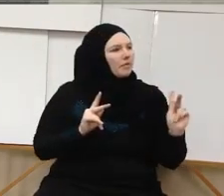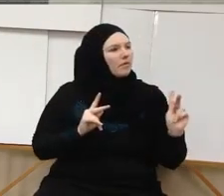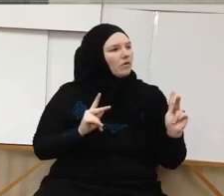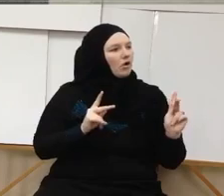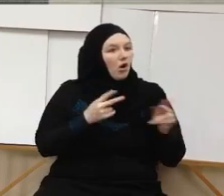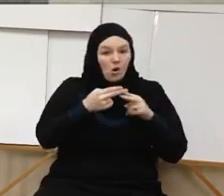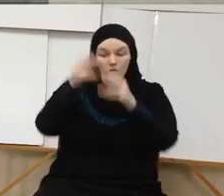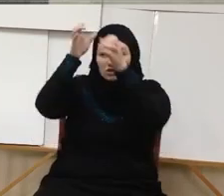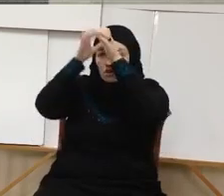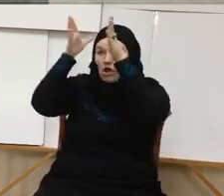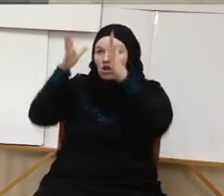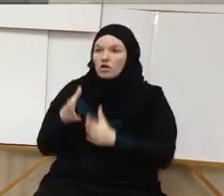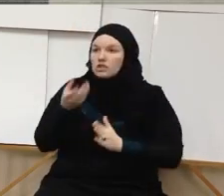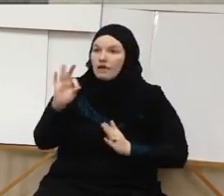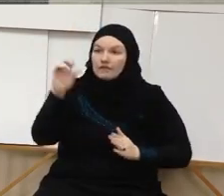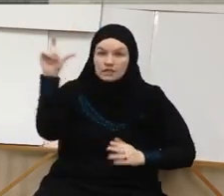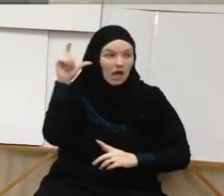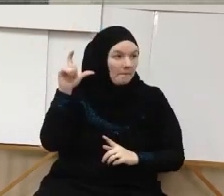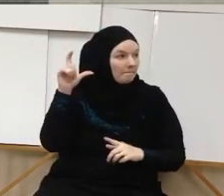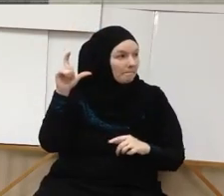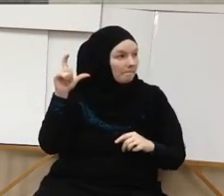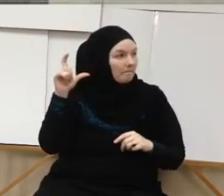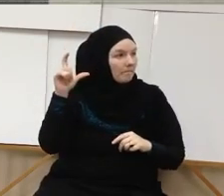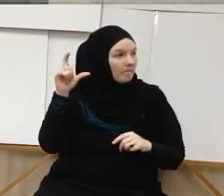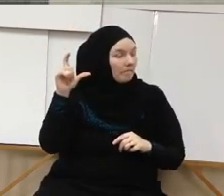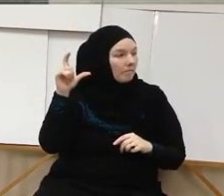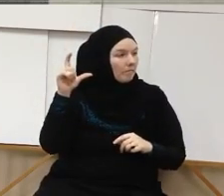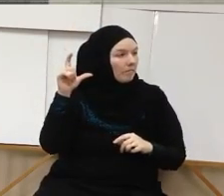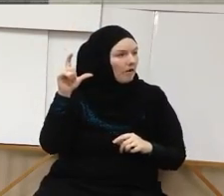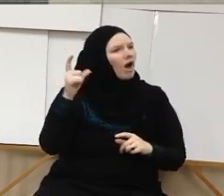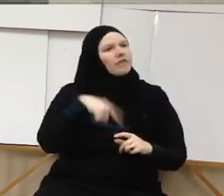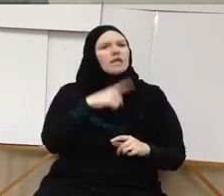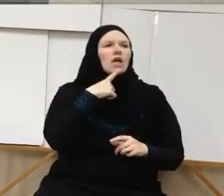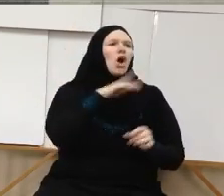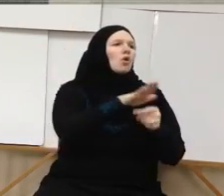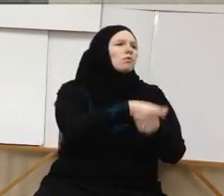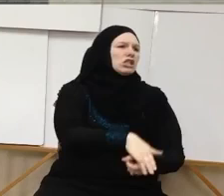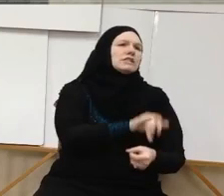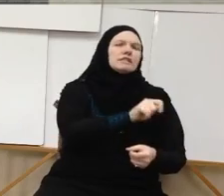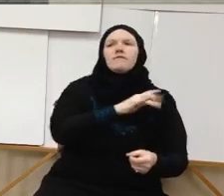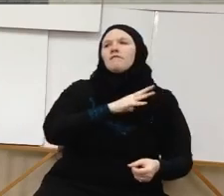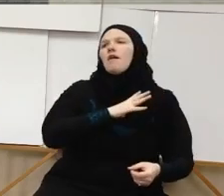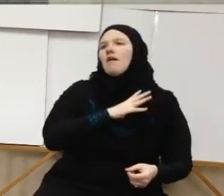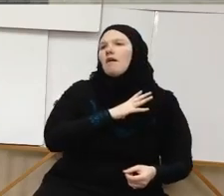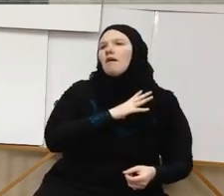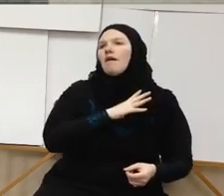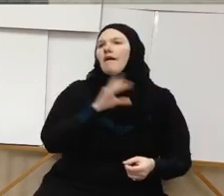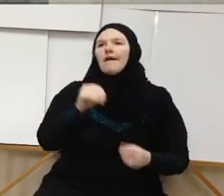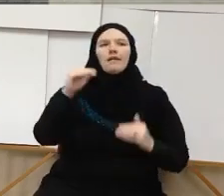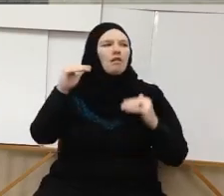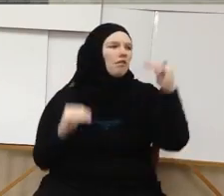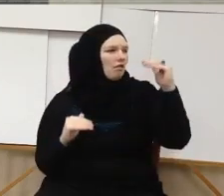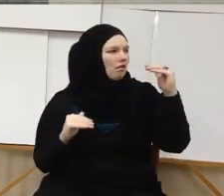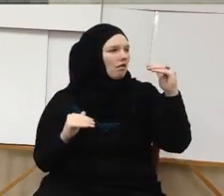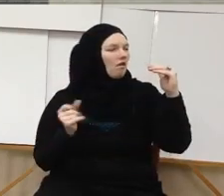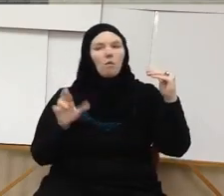called scholars of Islam, they justify oppression and repression and injustice